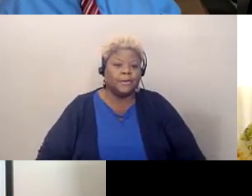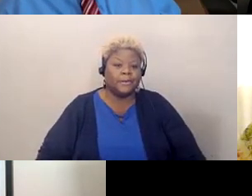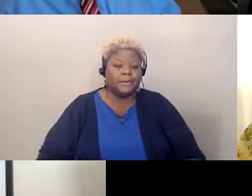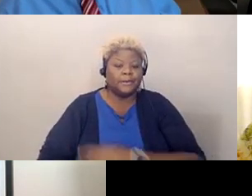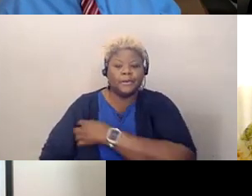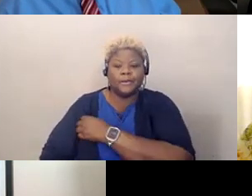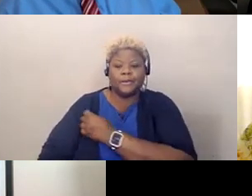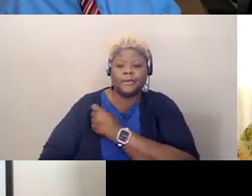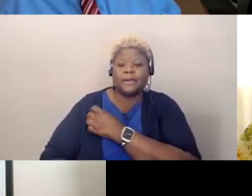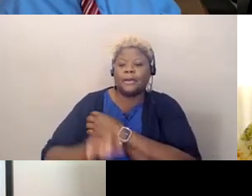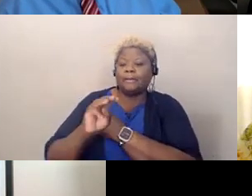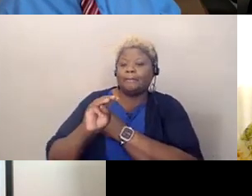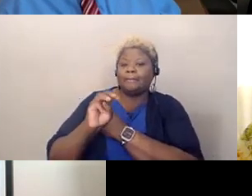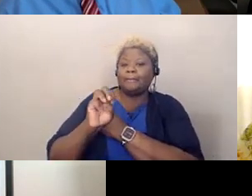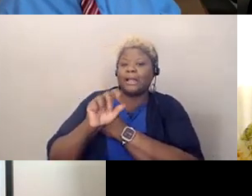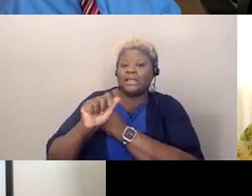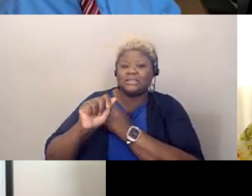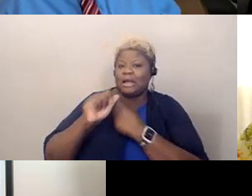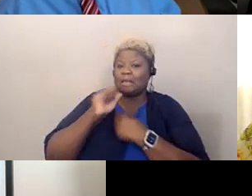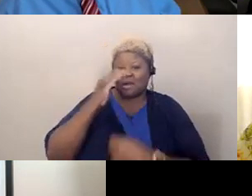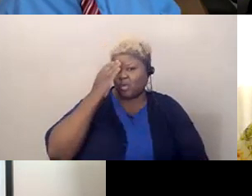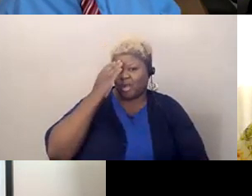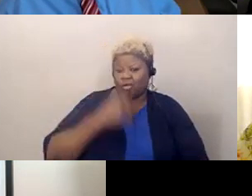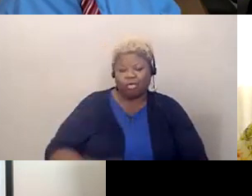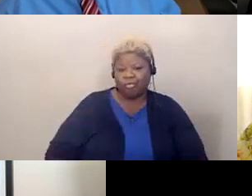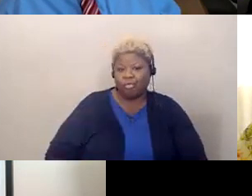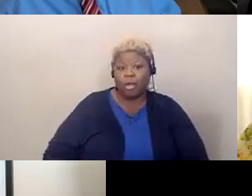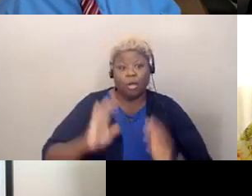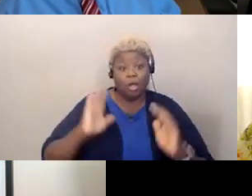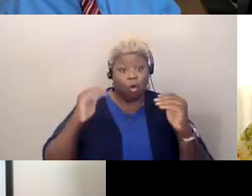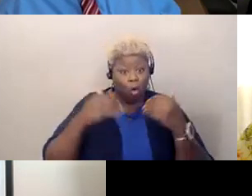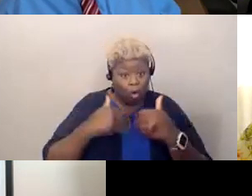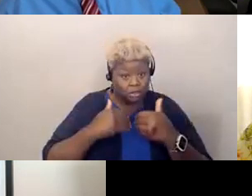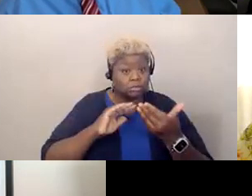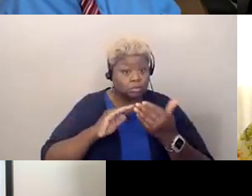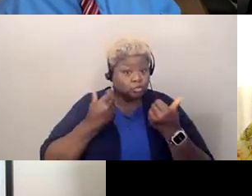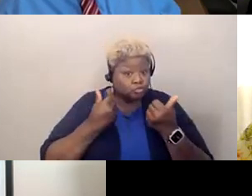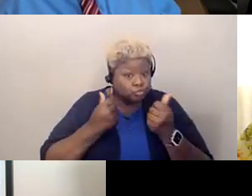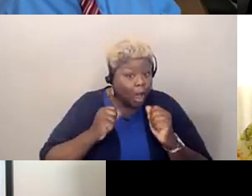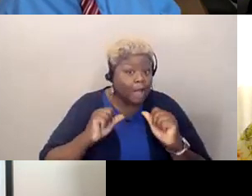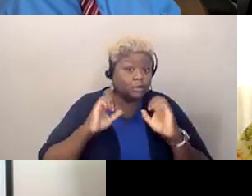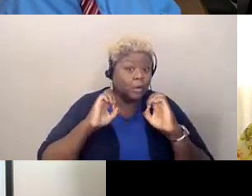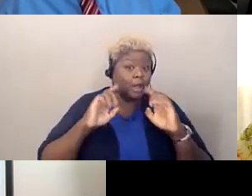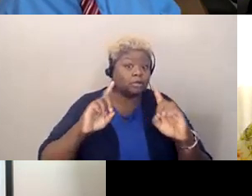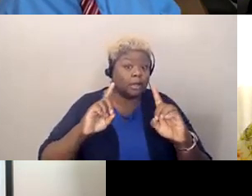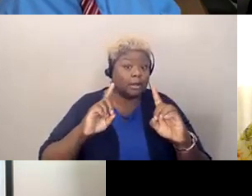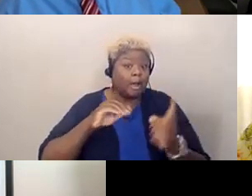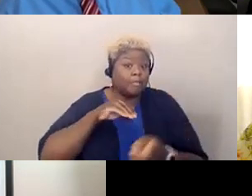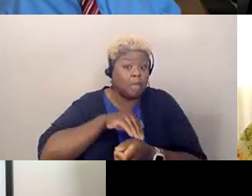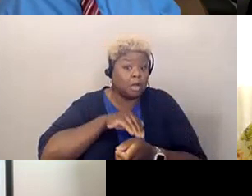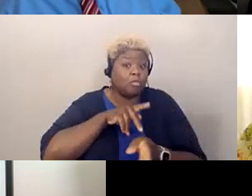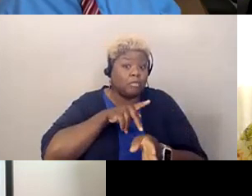I'm not aware either. I can tell you in the autism community, we're certainly trying to educate our medical professionals in a big